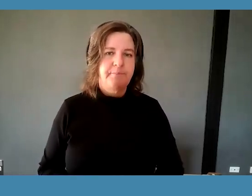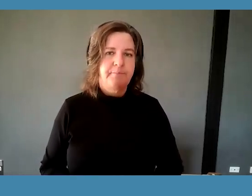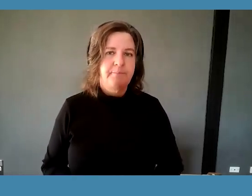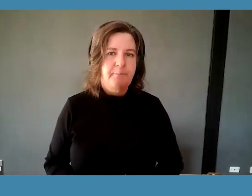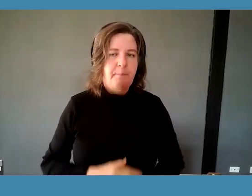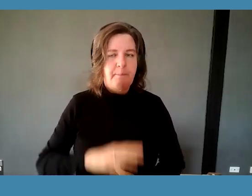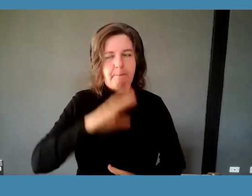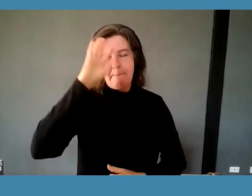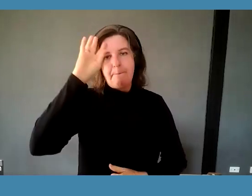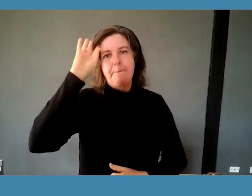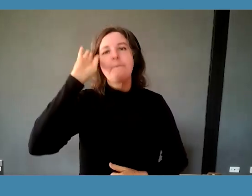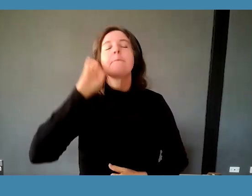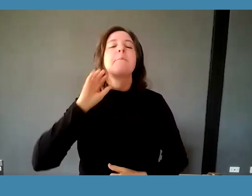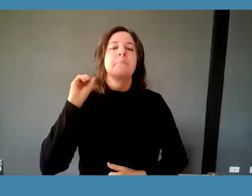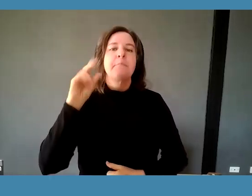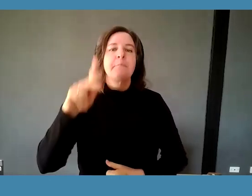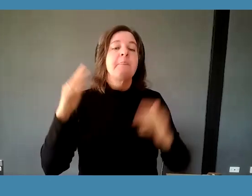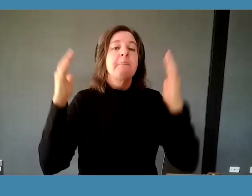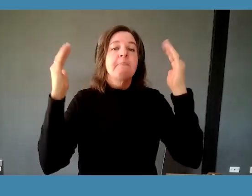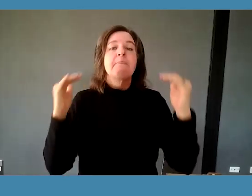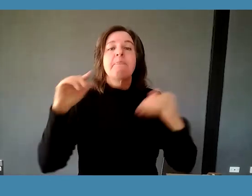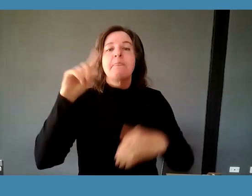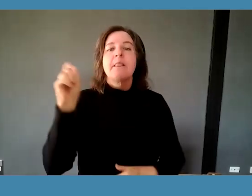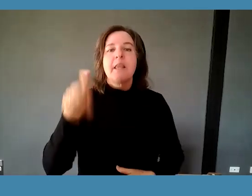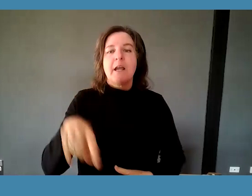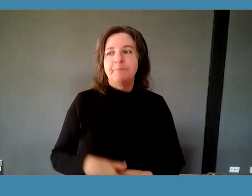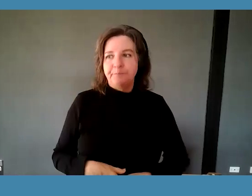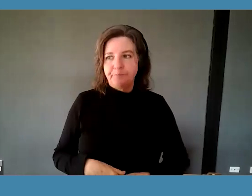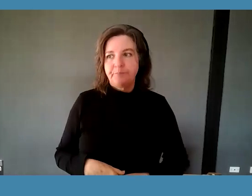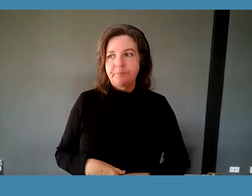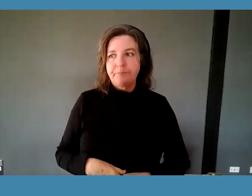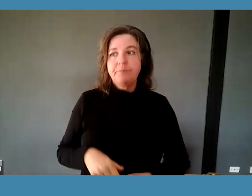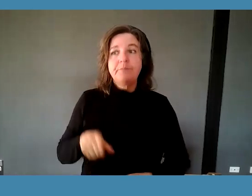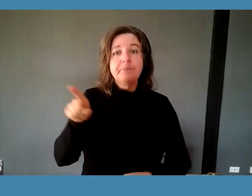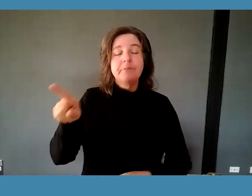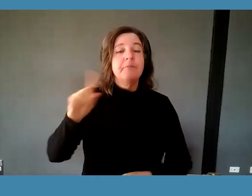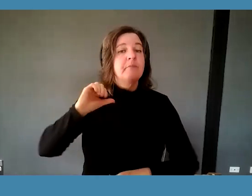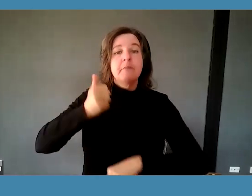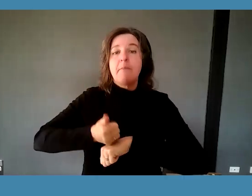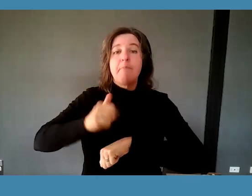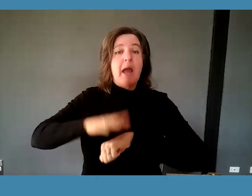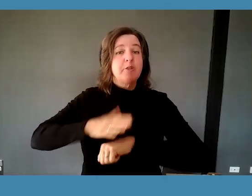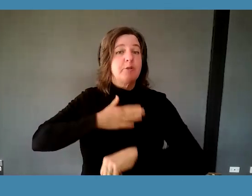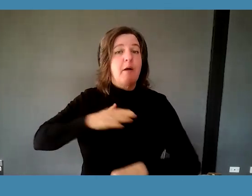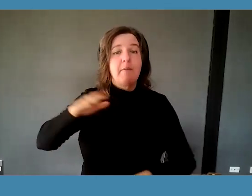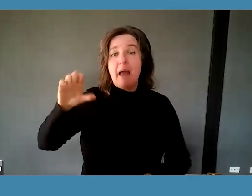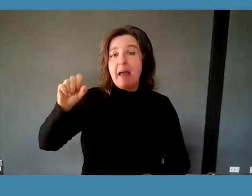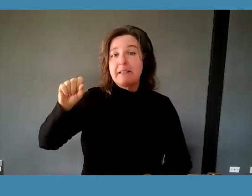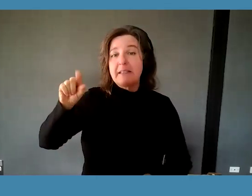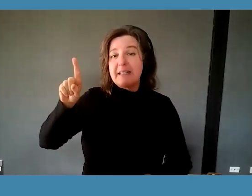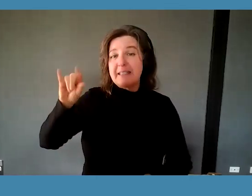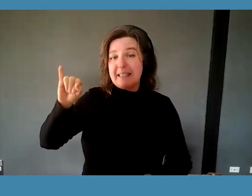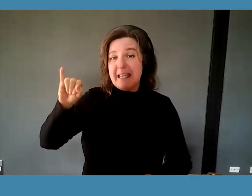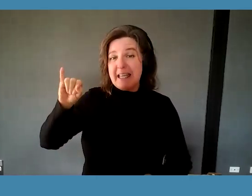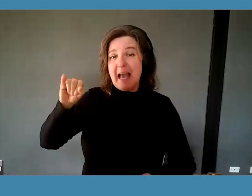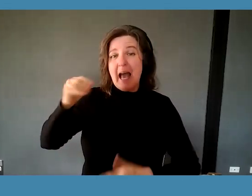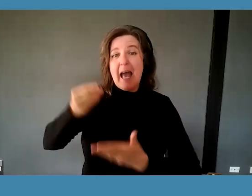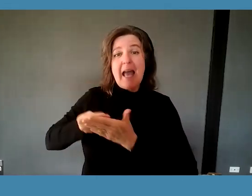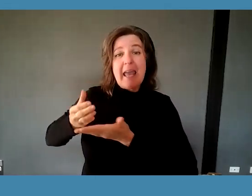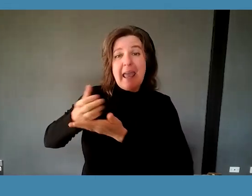All right. Next question is this based financially on my SSDI income or married